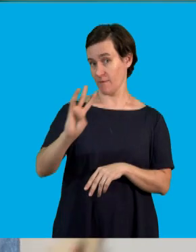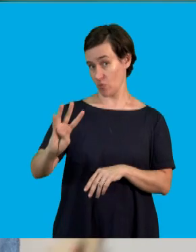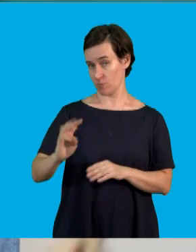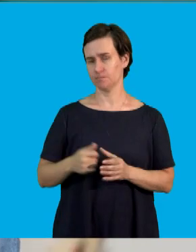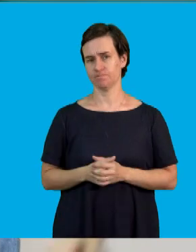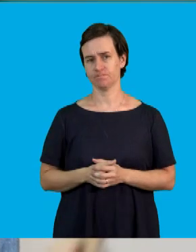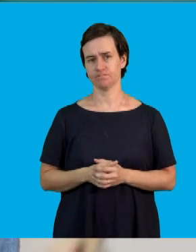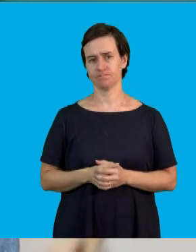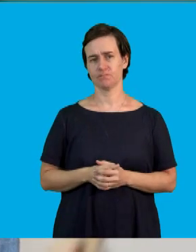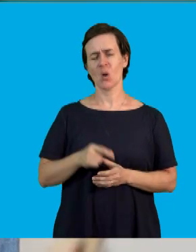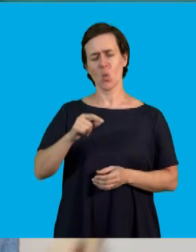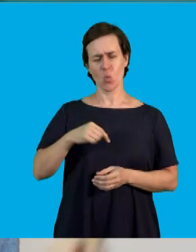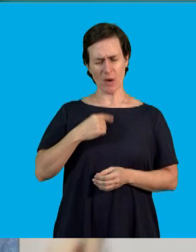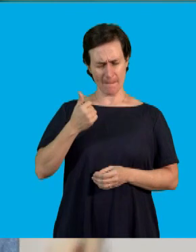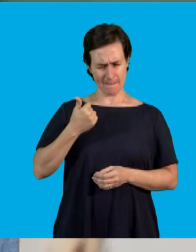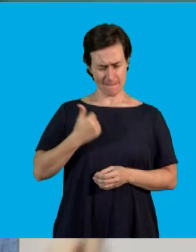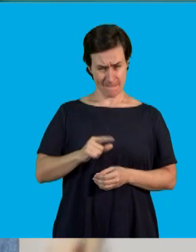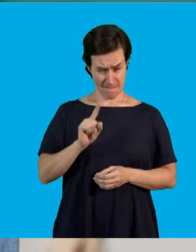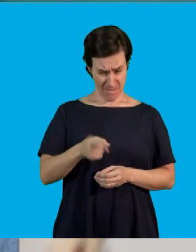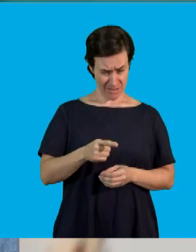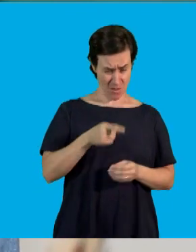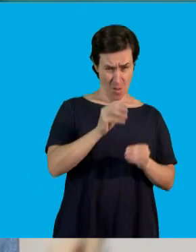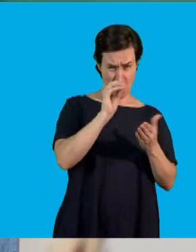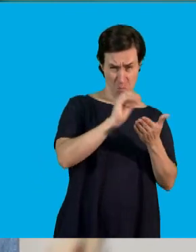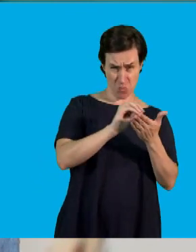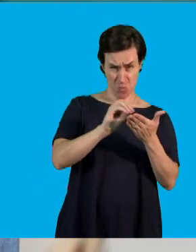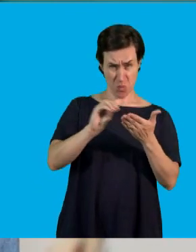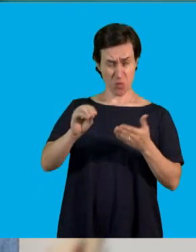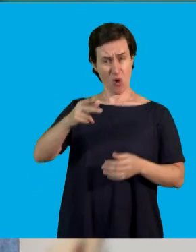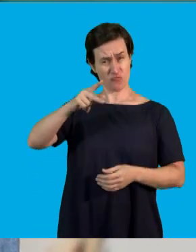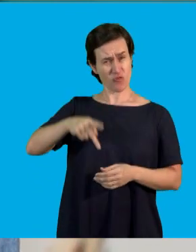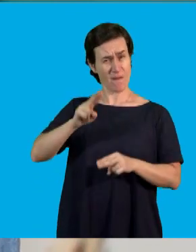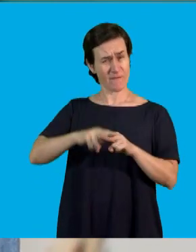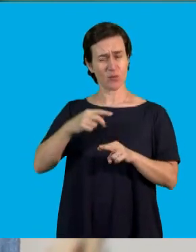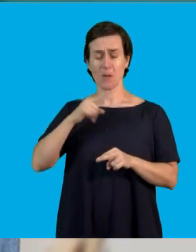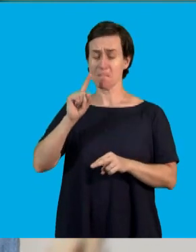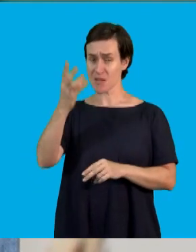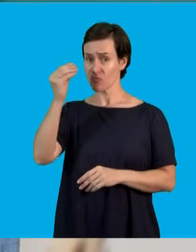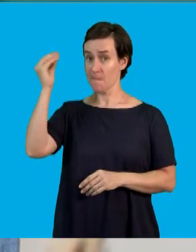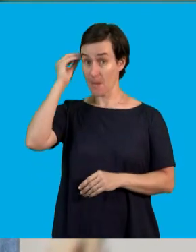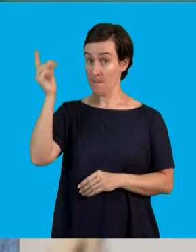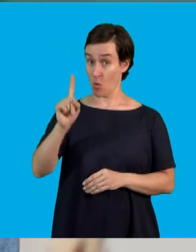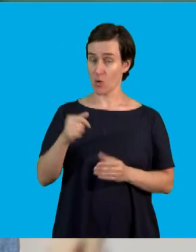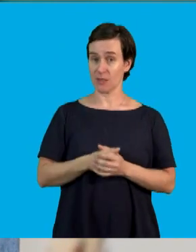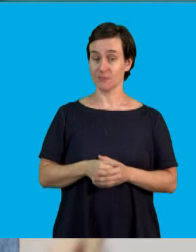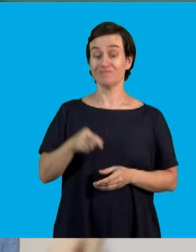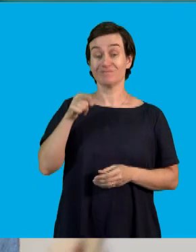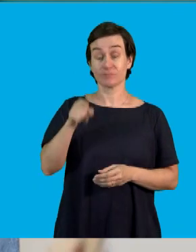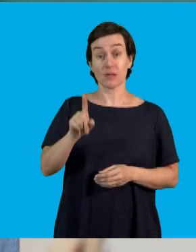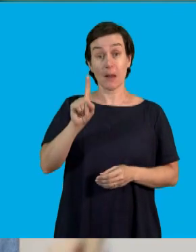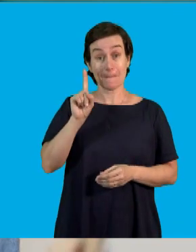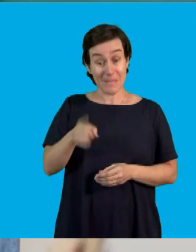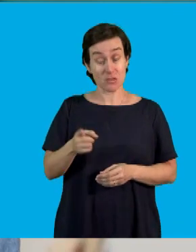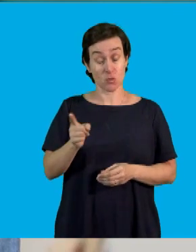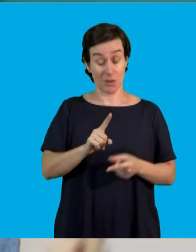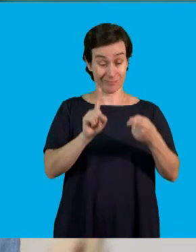us to list the prime factors, there are two things you need to keep in mind. Number one, it is the factors of 24. And